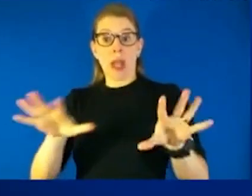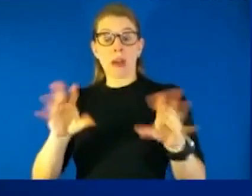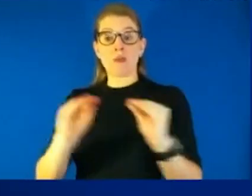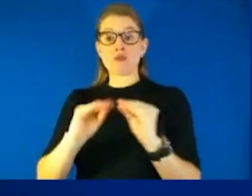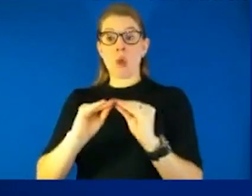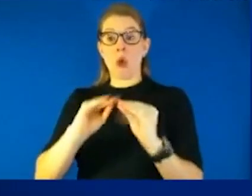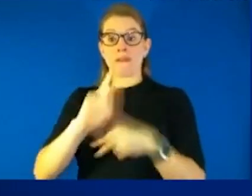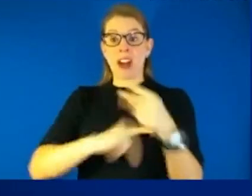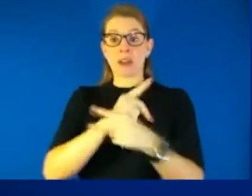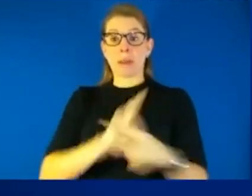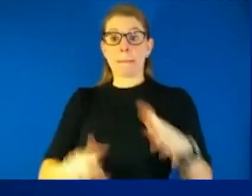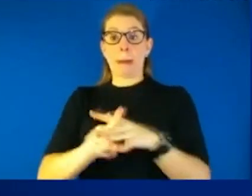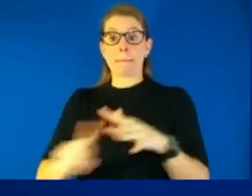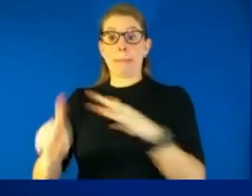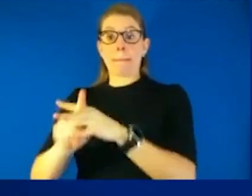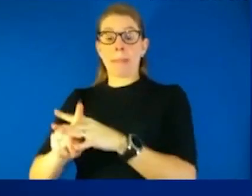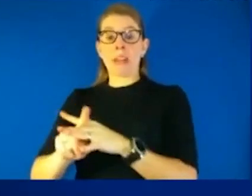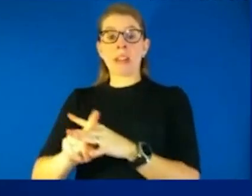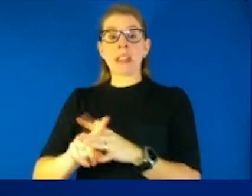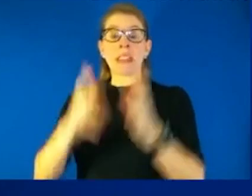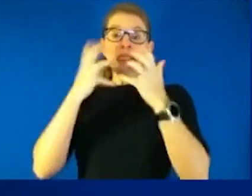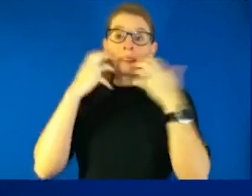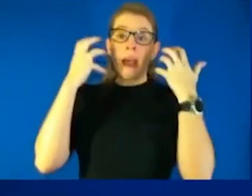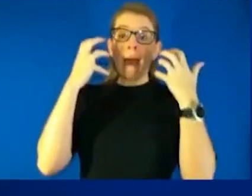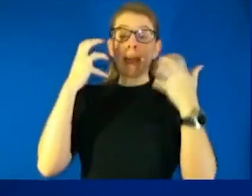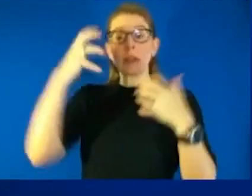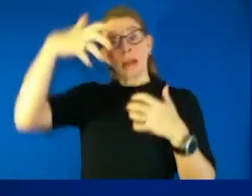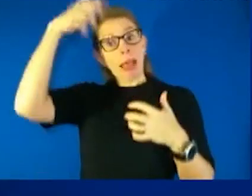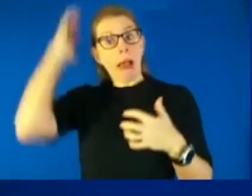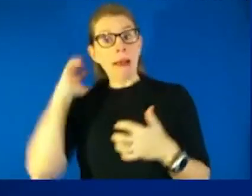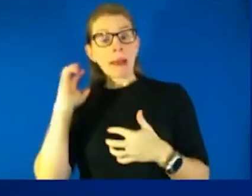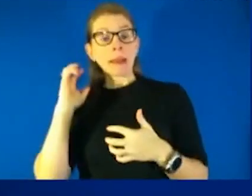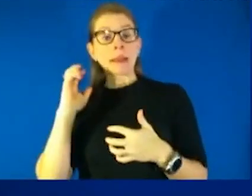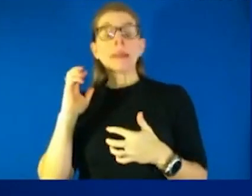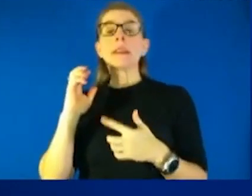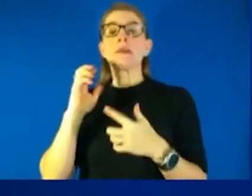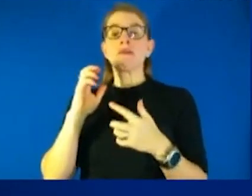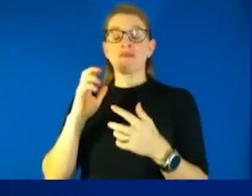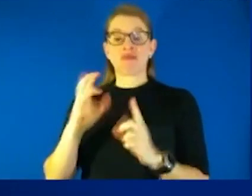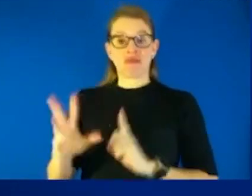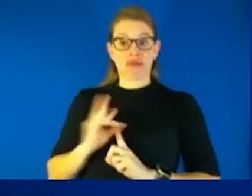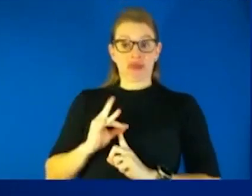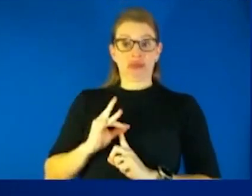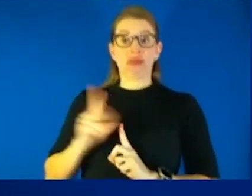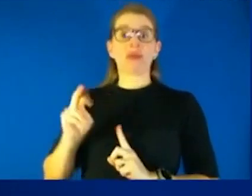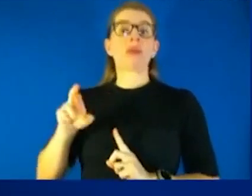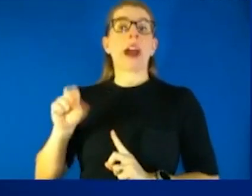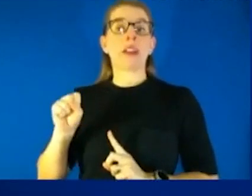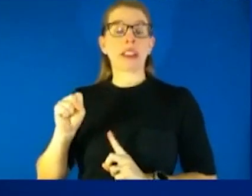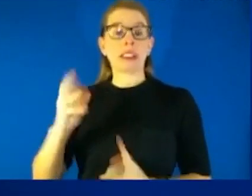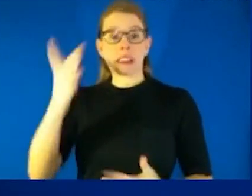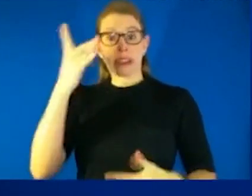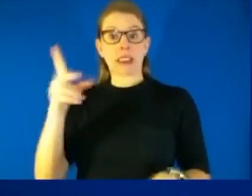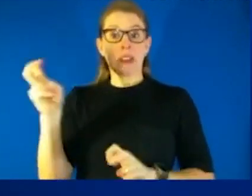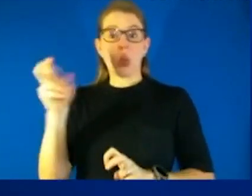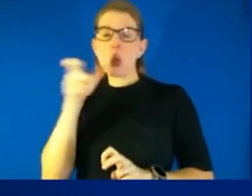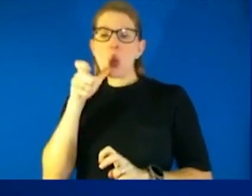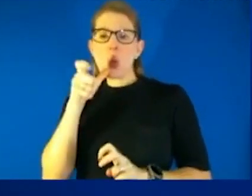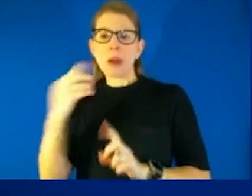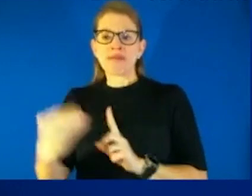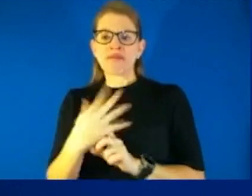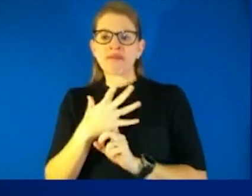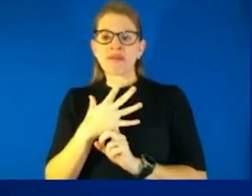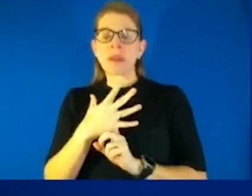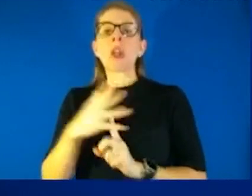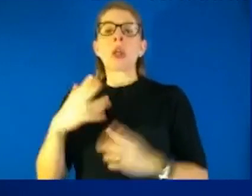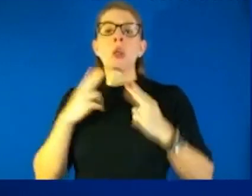zoo animals like tigers and lions at the Bronx Zoo, they have gotten sick from the virus given to them by humans. Now it's being detected in